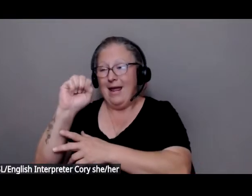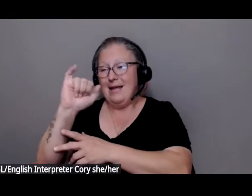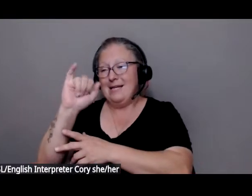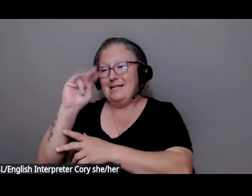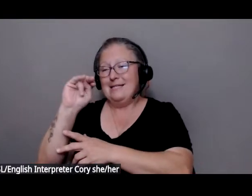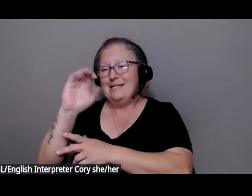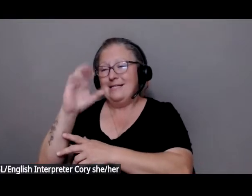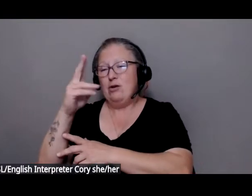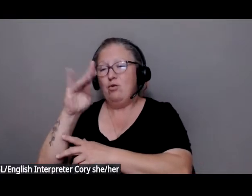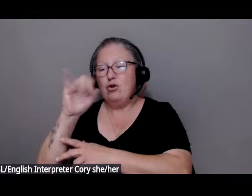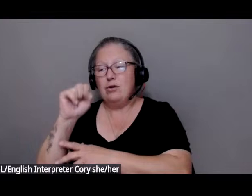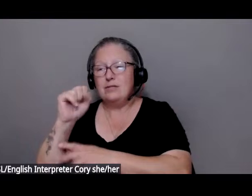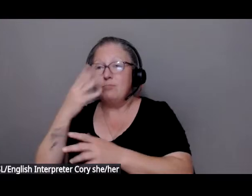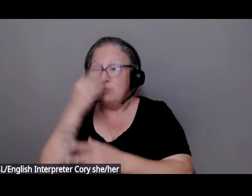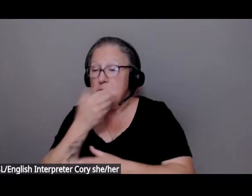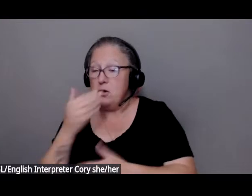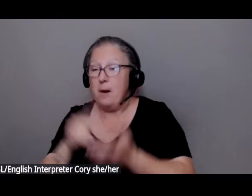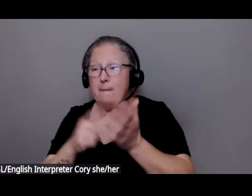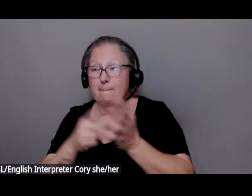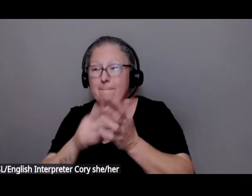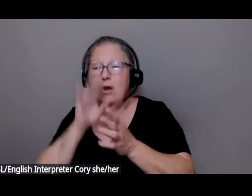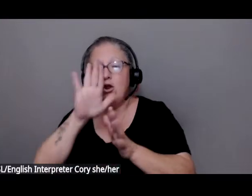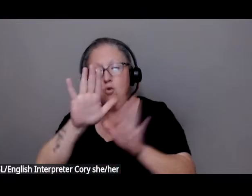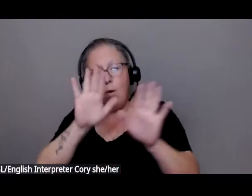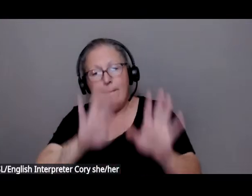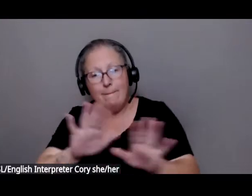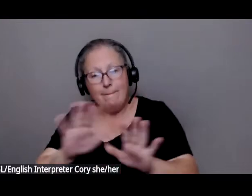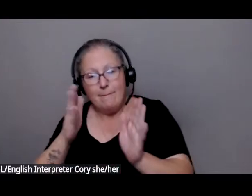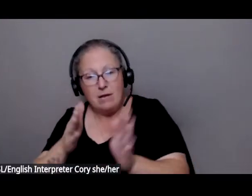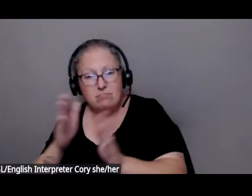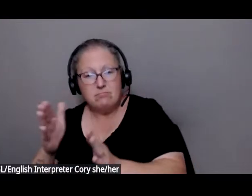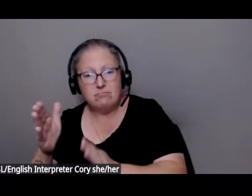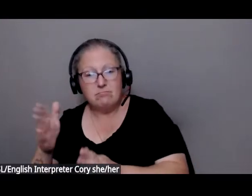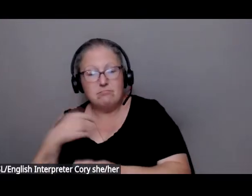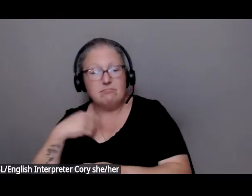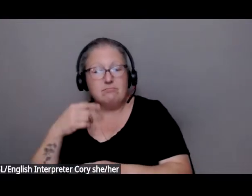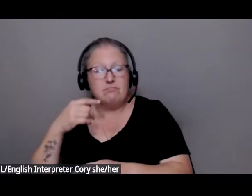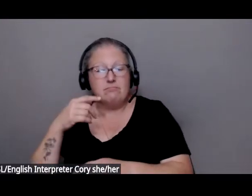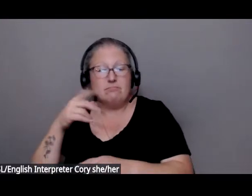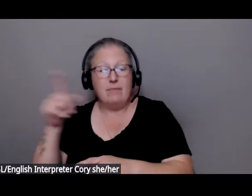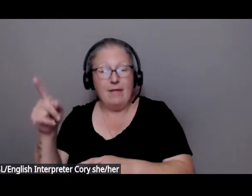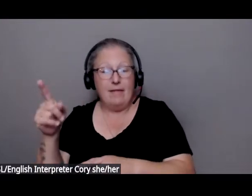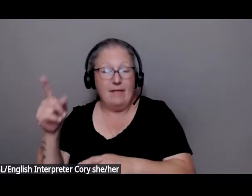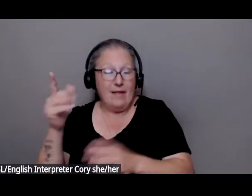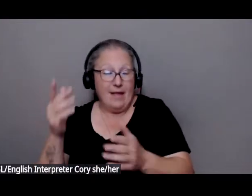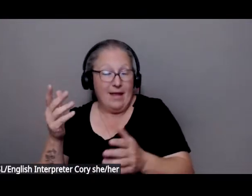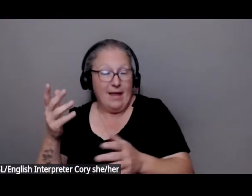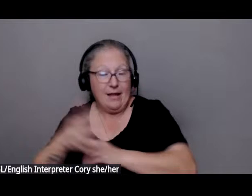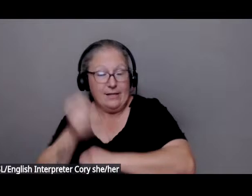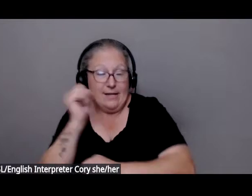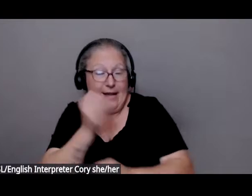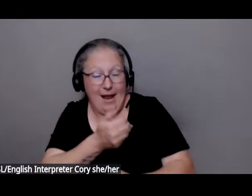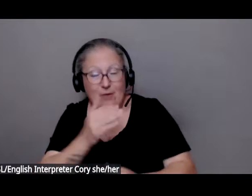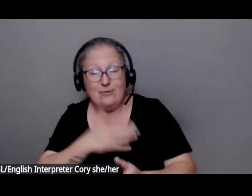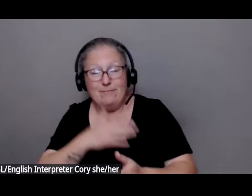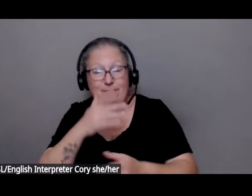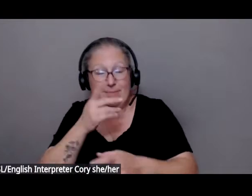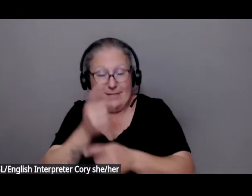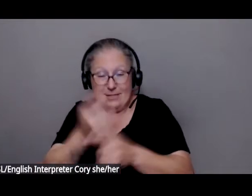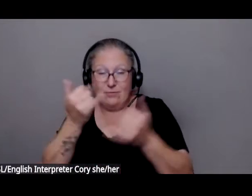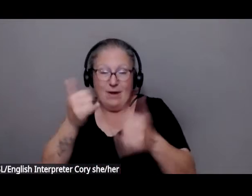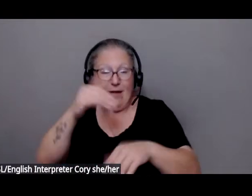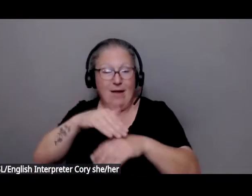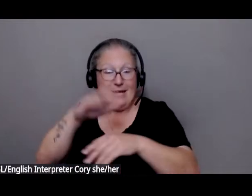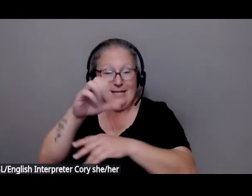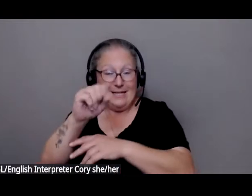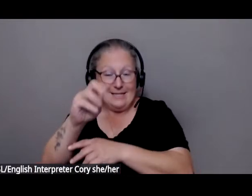pretty good because you can do them at your own pace. And I hear you at Samtrans, they take hours. My sister, for now, she's at CSM,